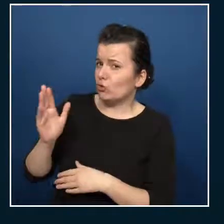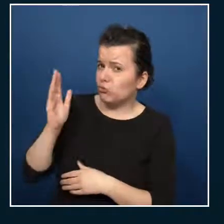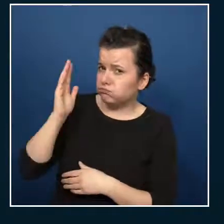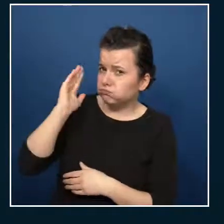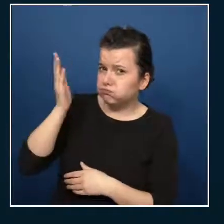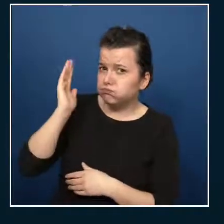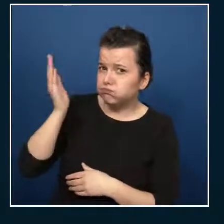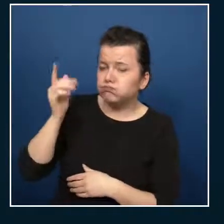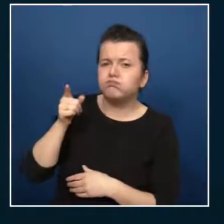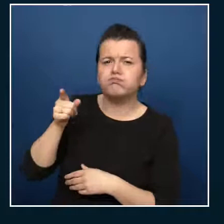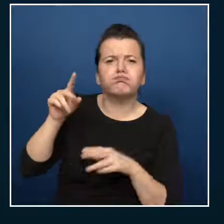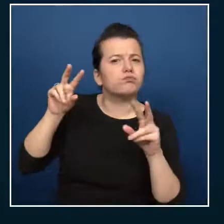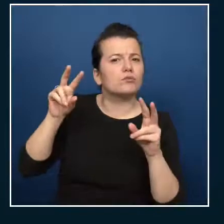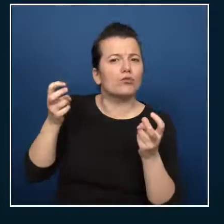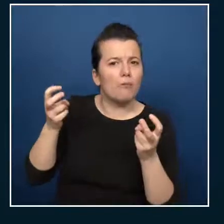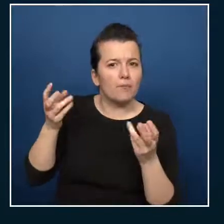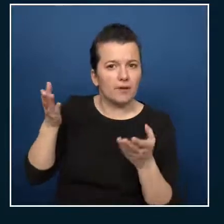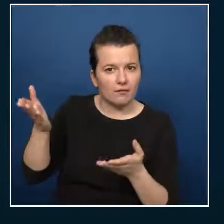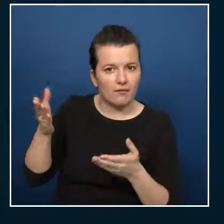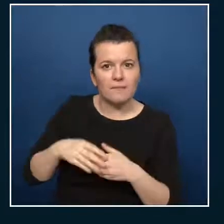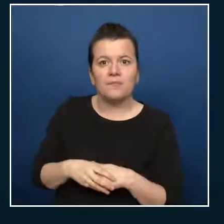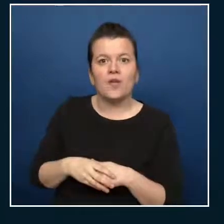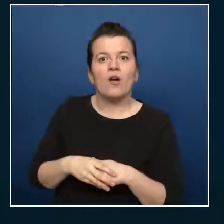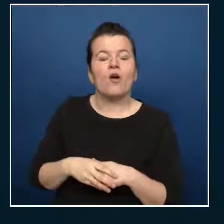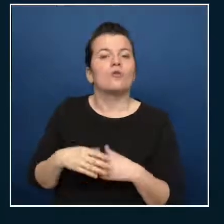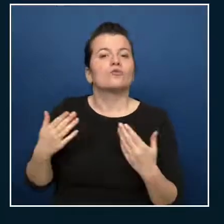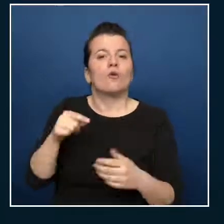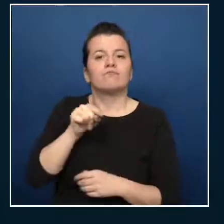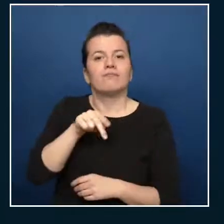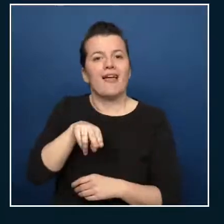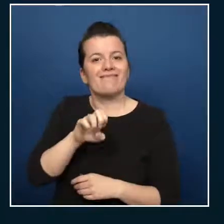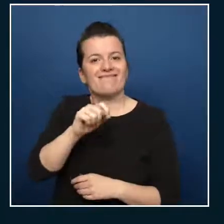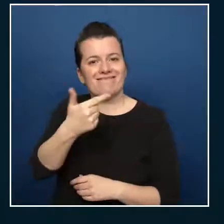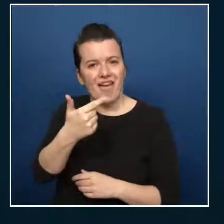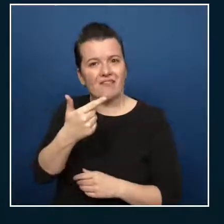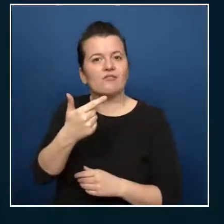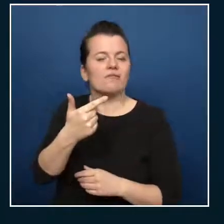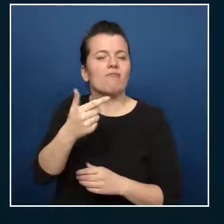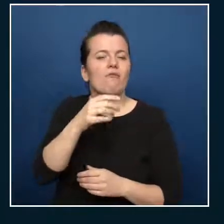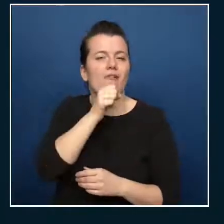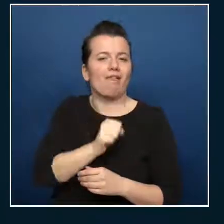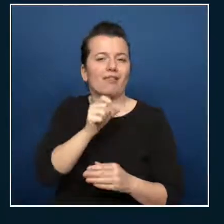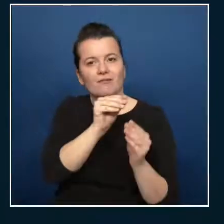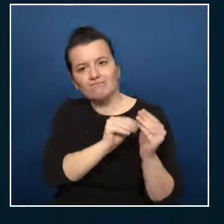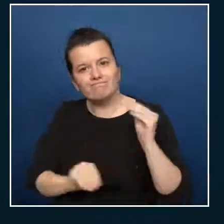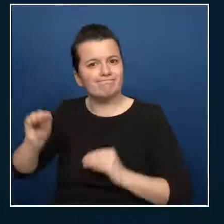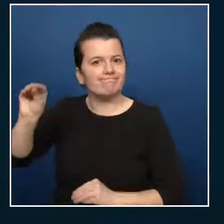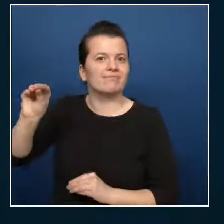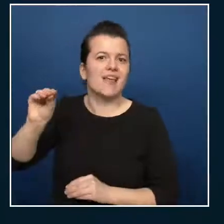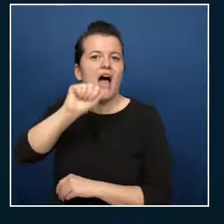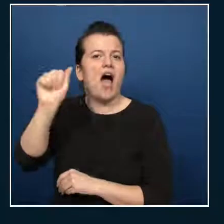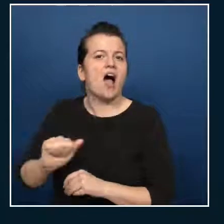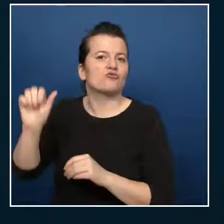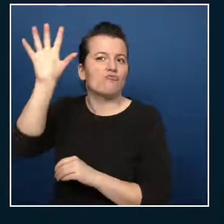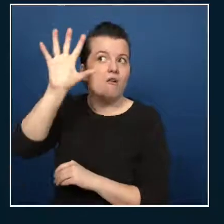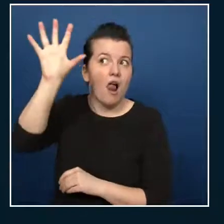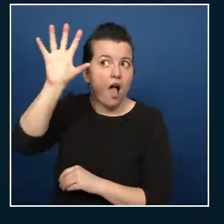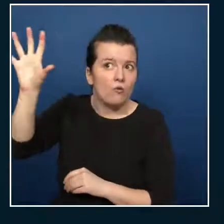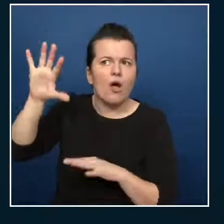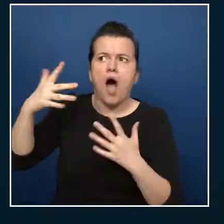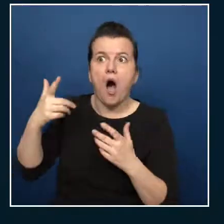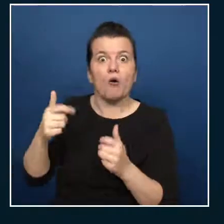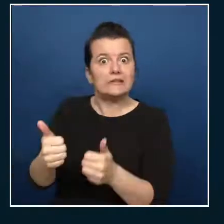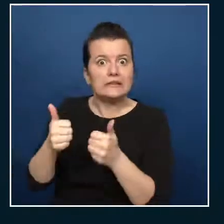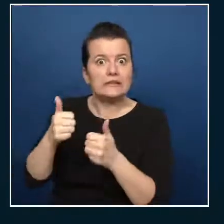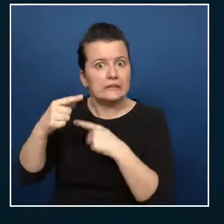speaking about migrating .NET applications to the Azure cloud, how to be successful at it, and